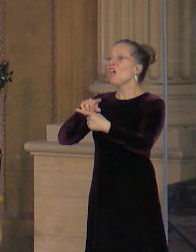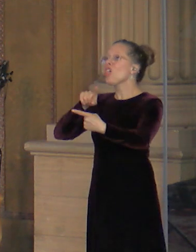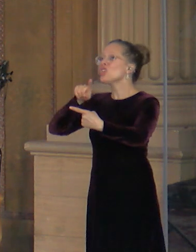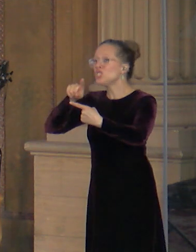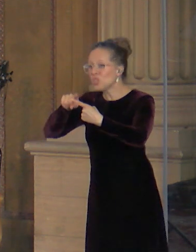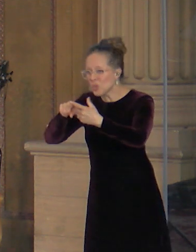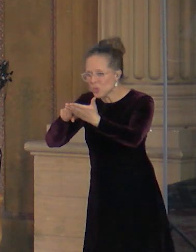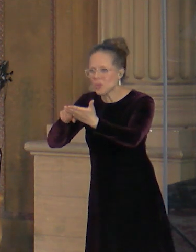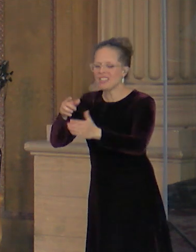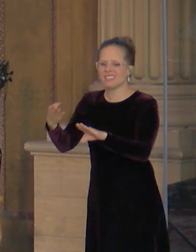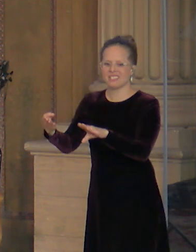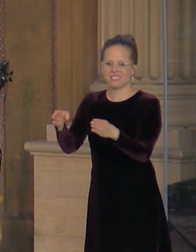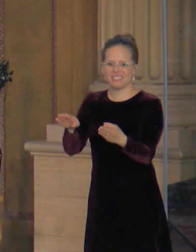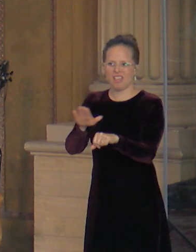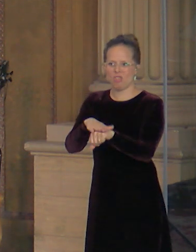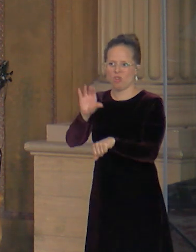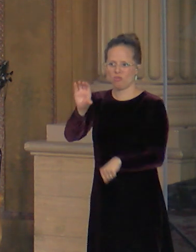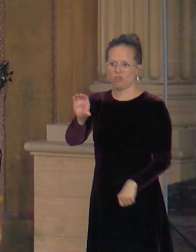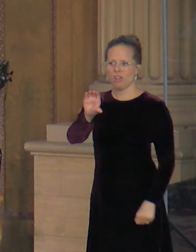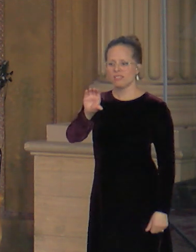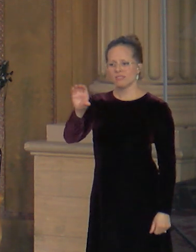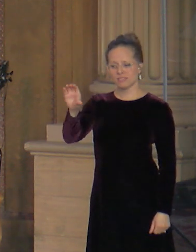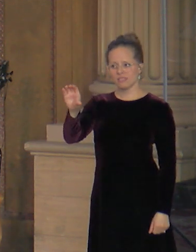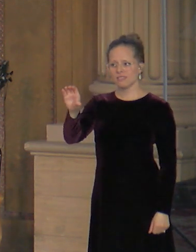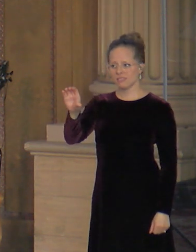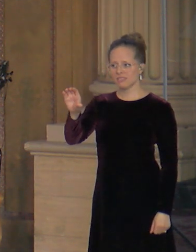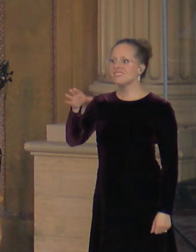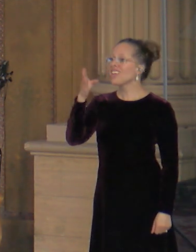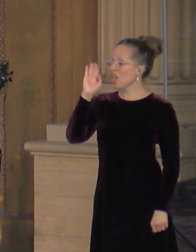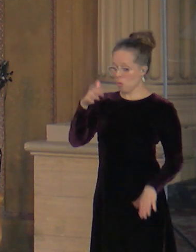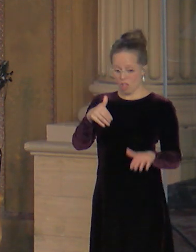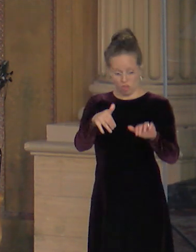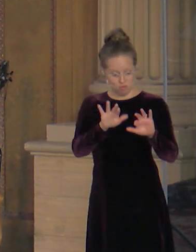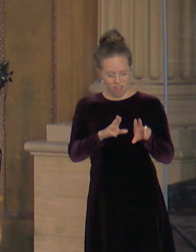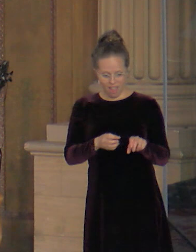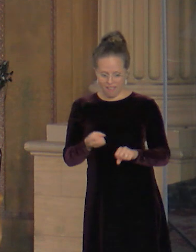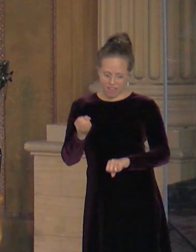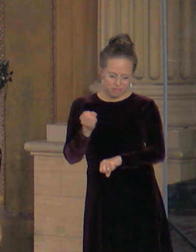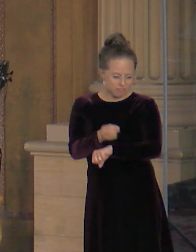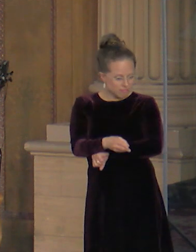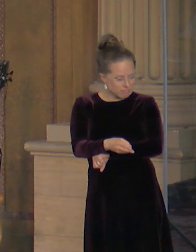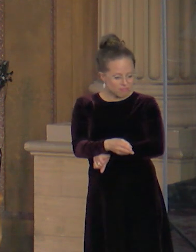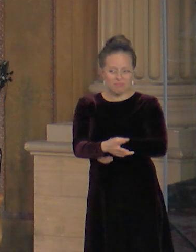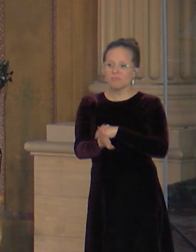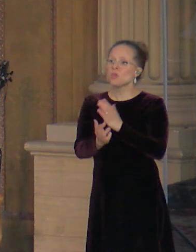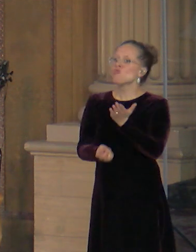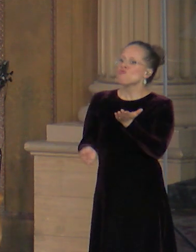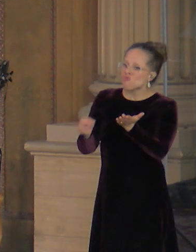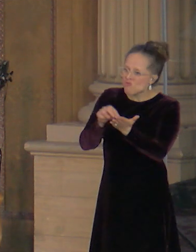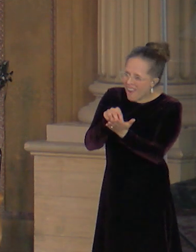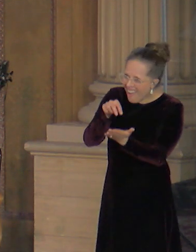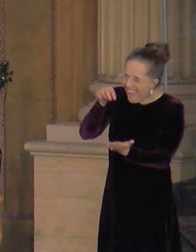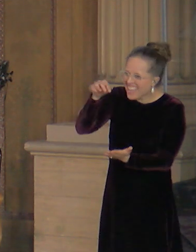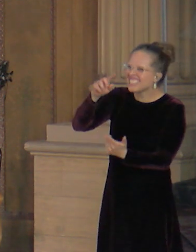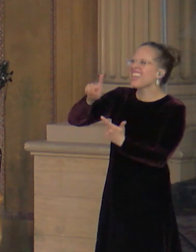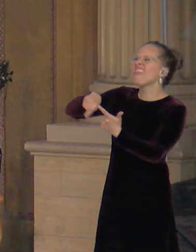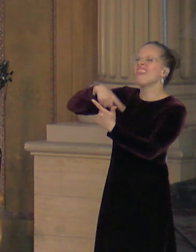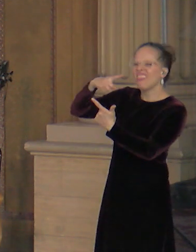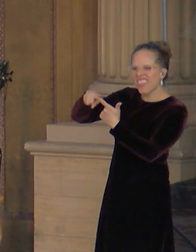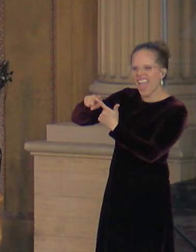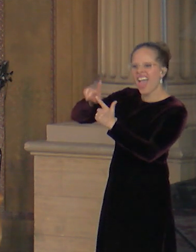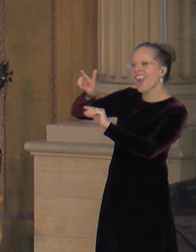he's going to conquer the grave and rise and only then does he sit on a throne